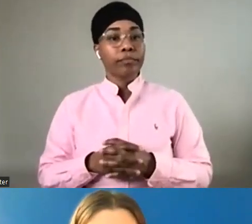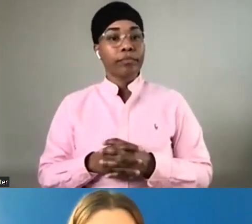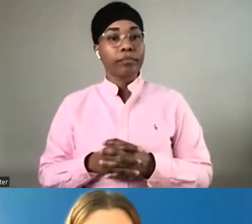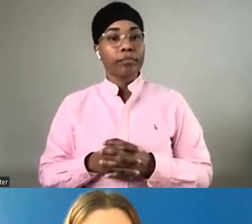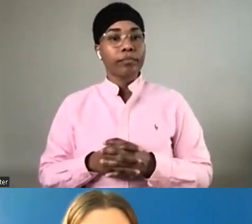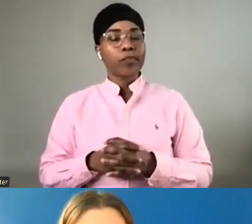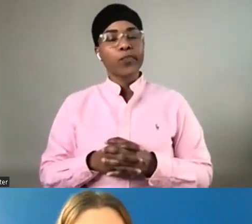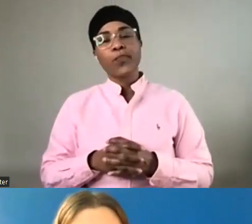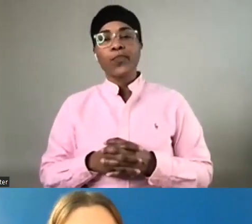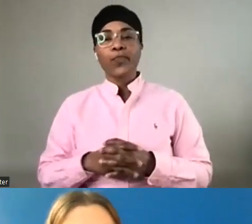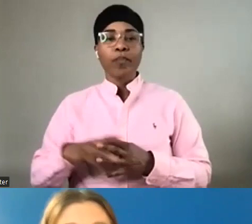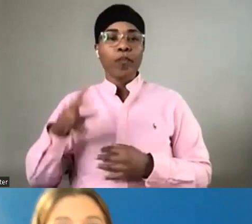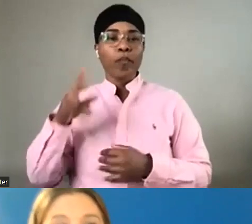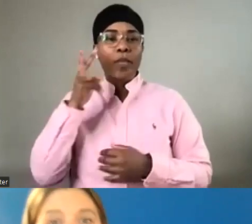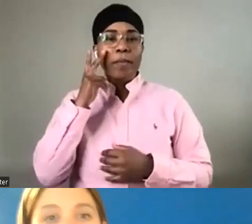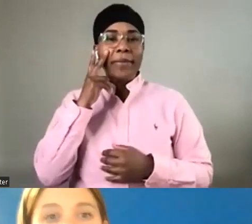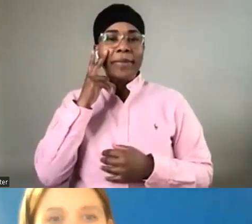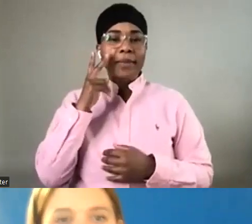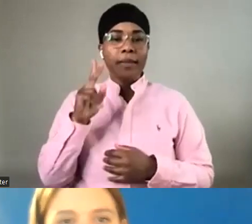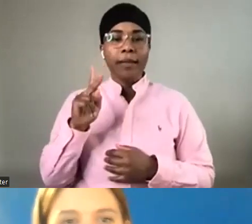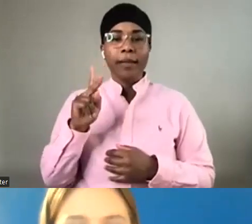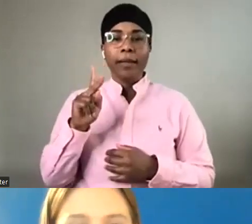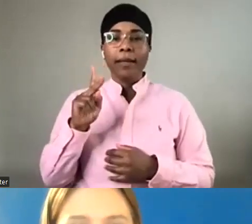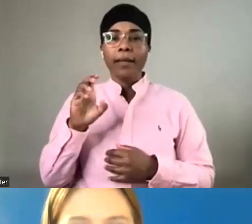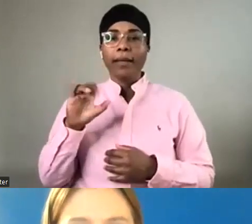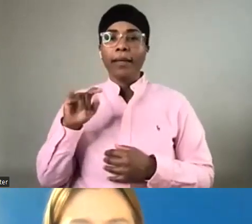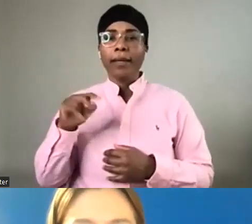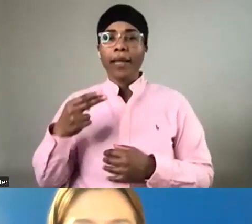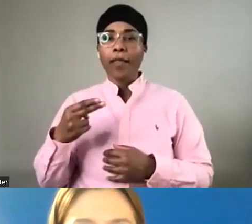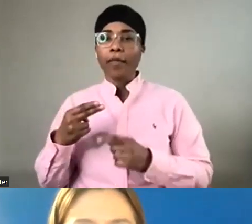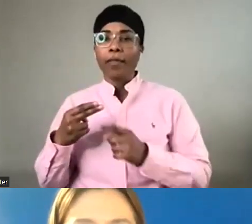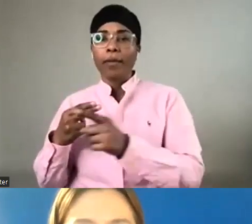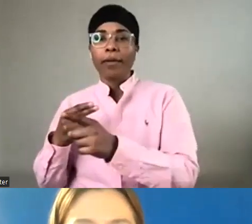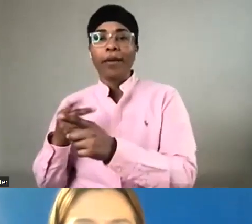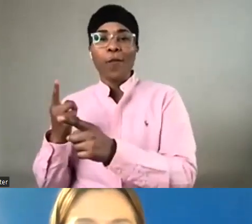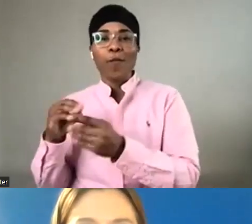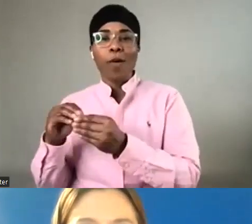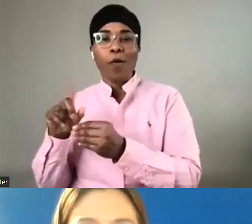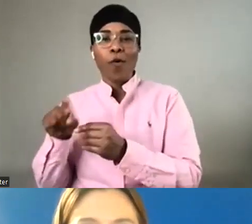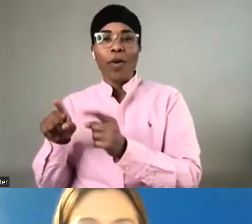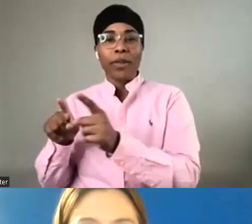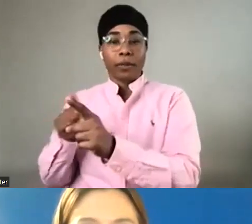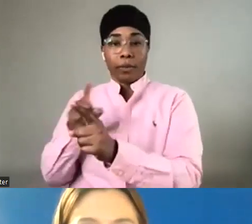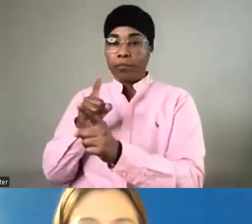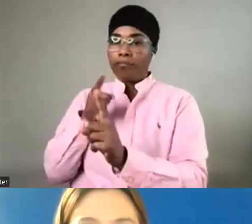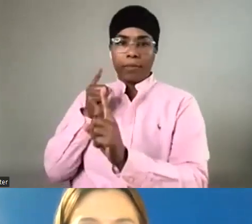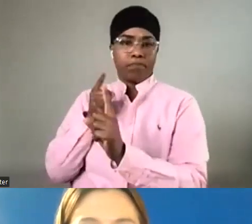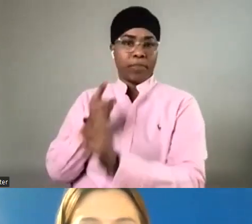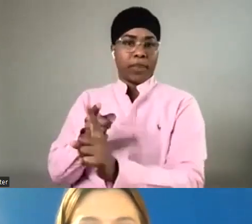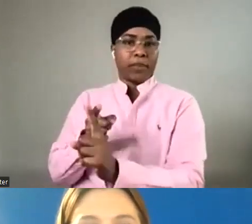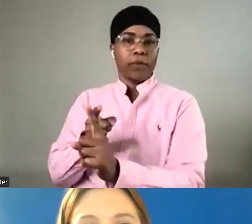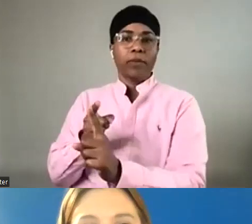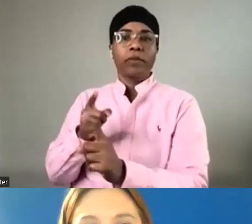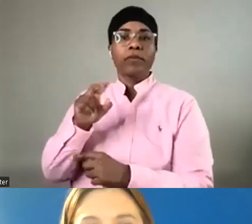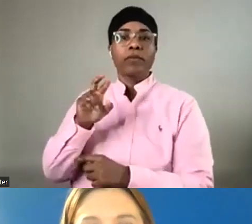Let's see, Keith, I'll go one more question for you that's specific to red pine here, and then we'll mix it up a little